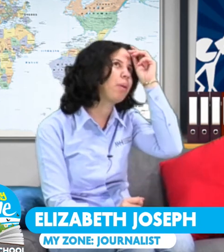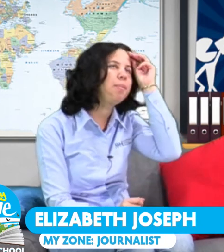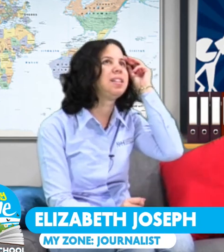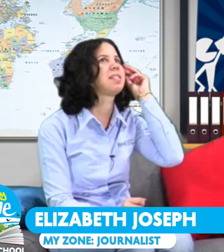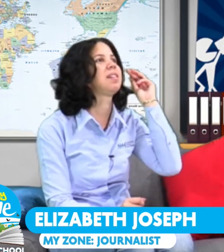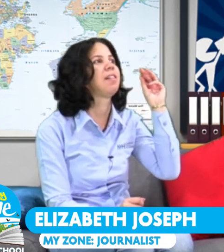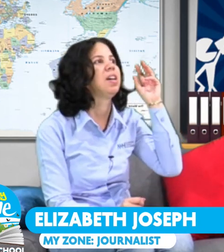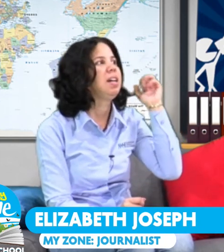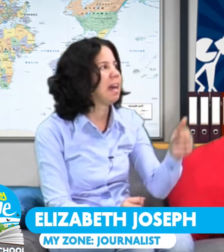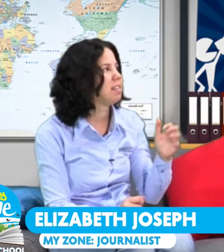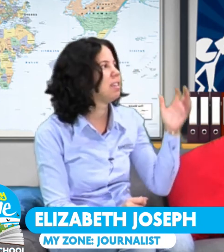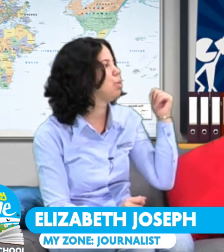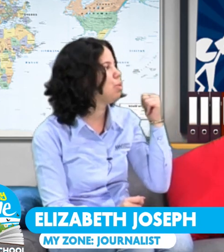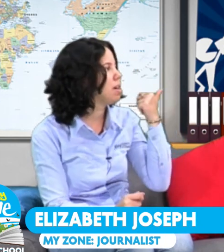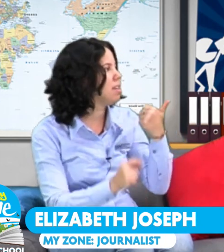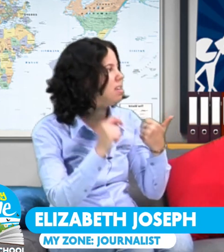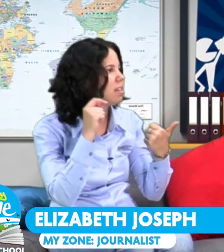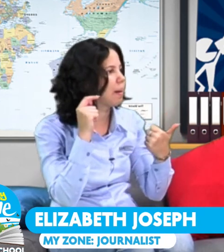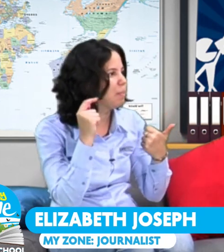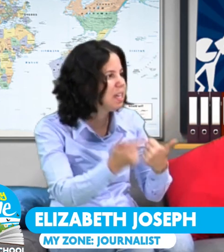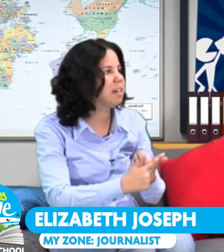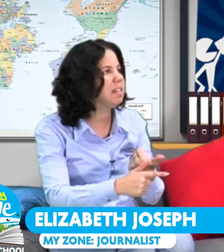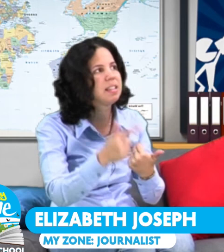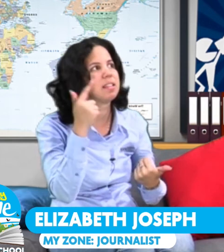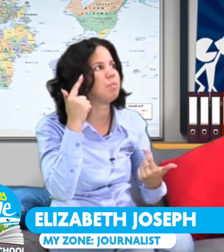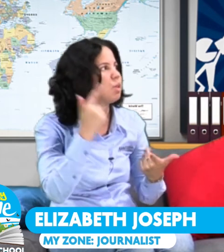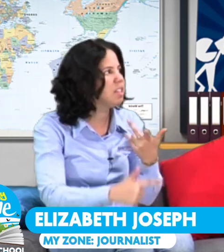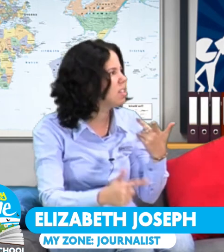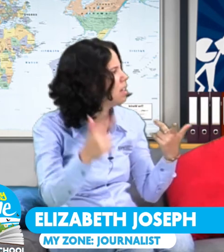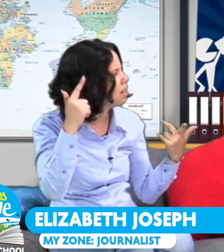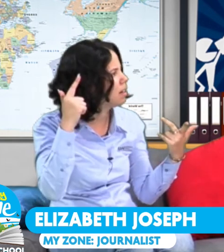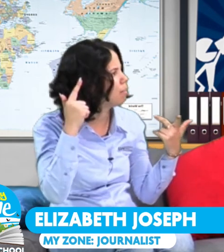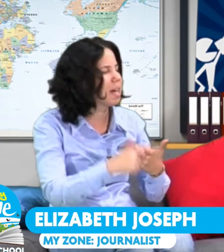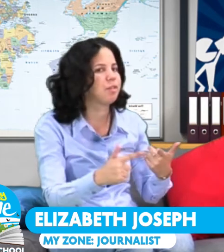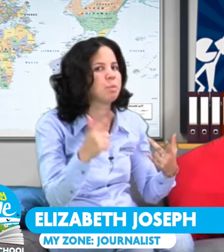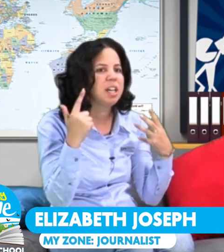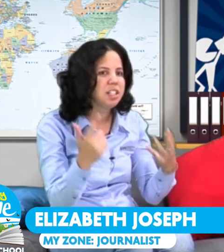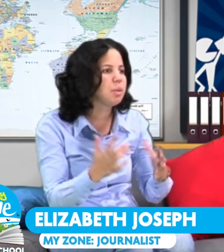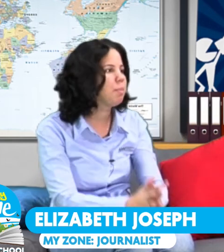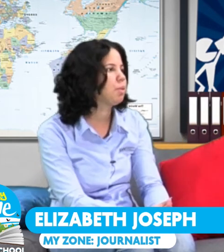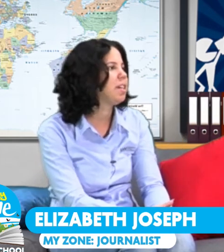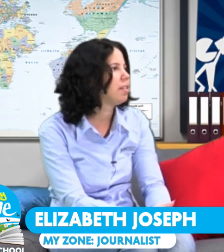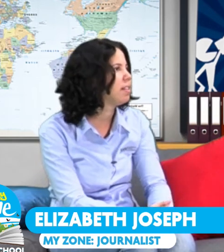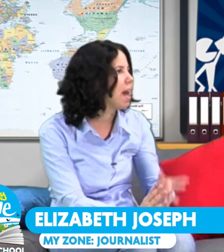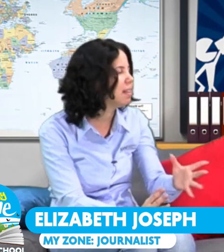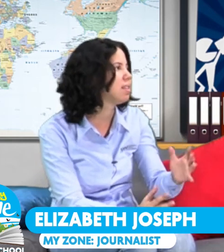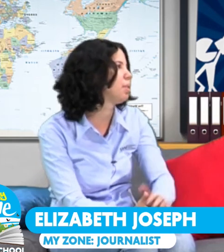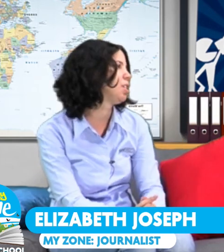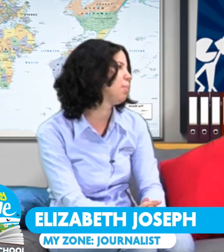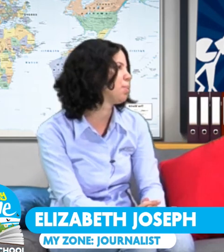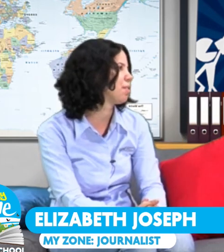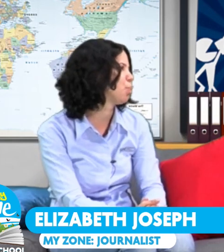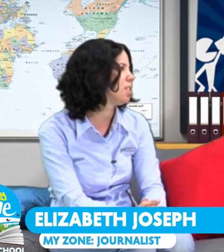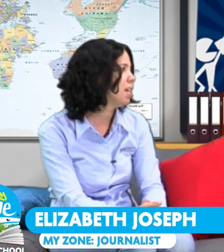that probably doesn't have access to these e-learning systems or these e-learning platforms, just to be able to make sure that they had something